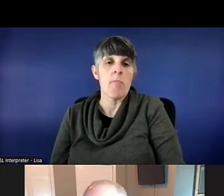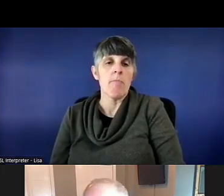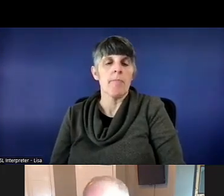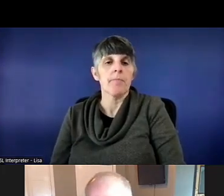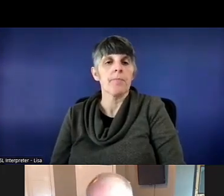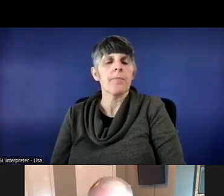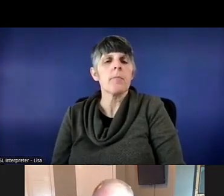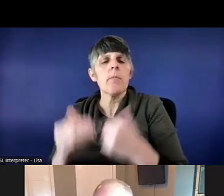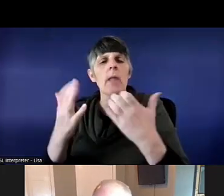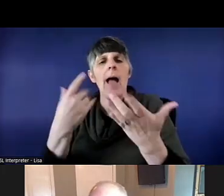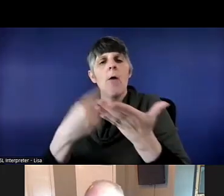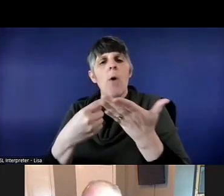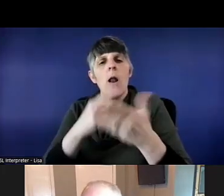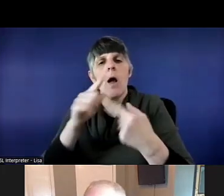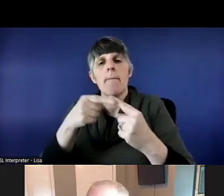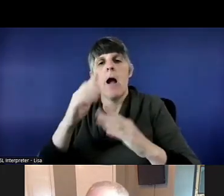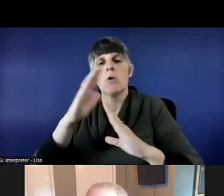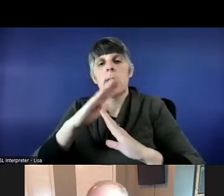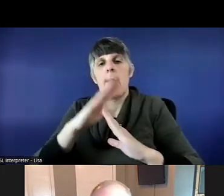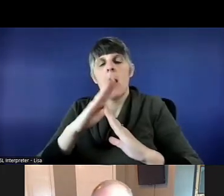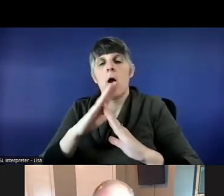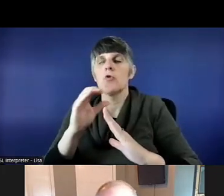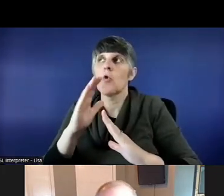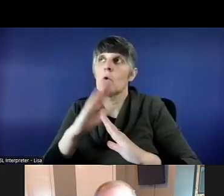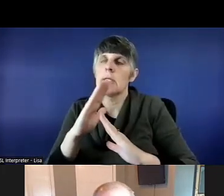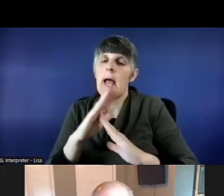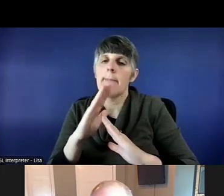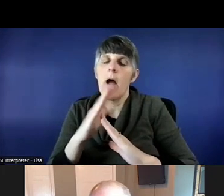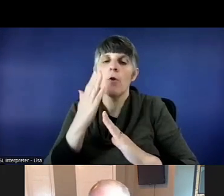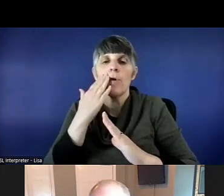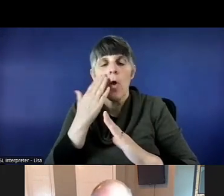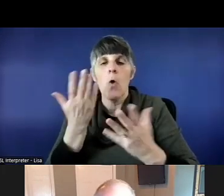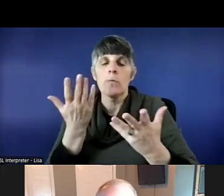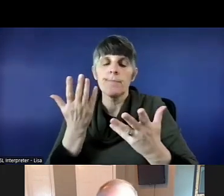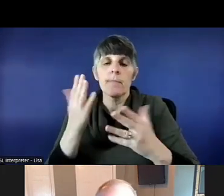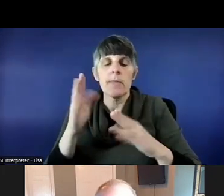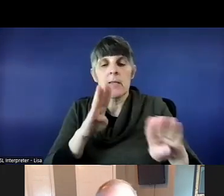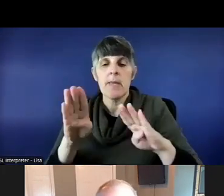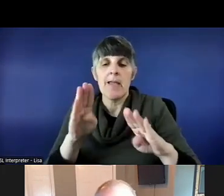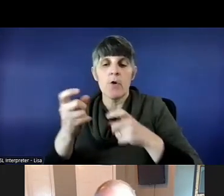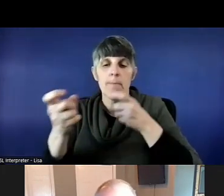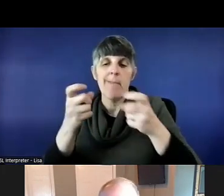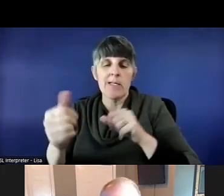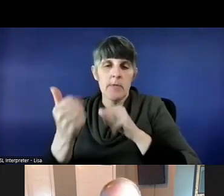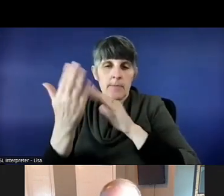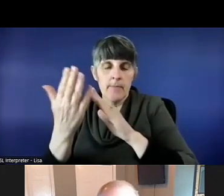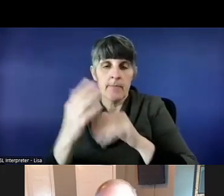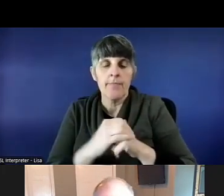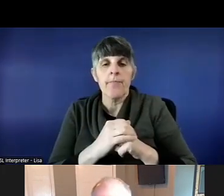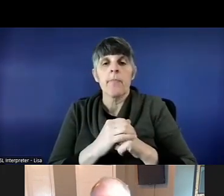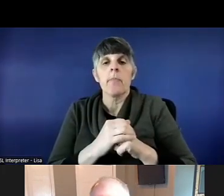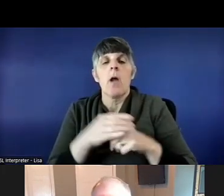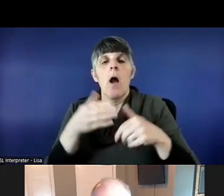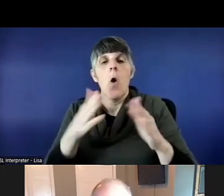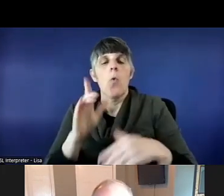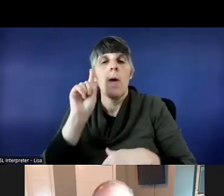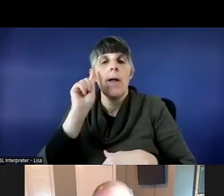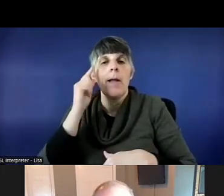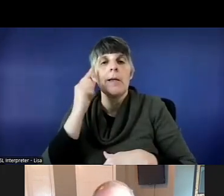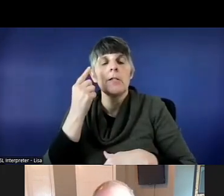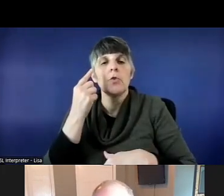And I want to just talk a little bit about timeout. So timeout, fundamentally is a behavior management technique. So it's a way